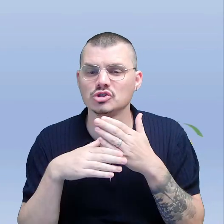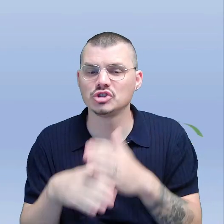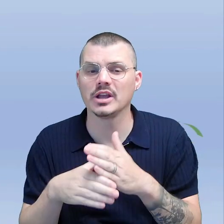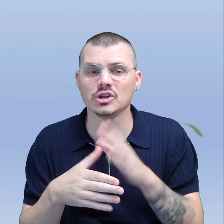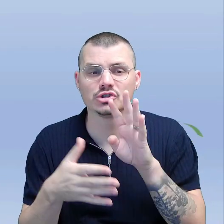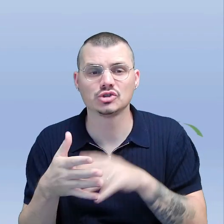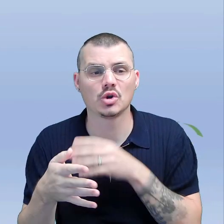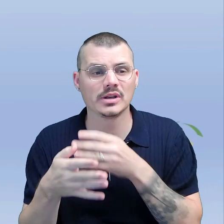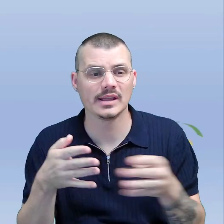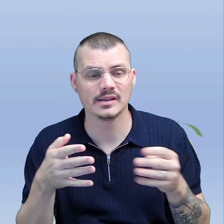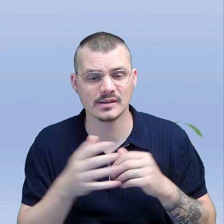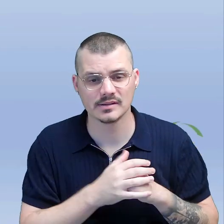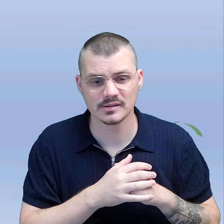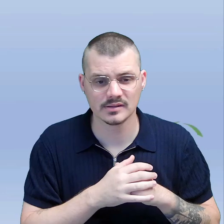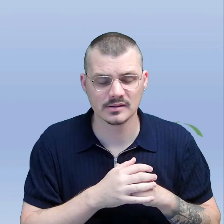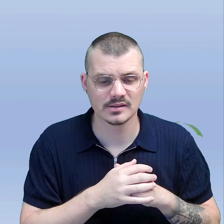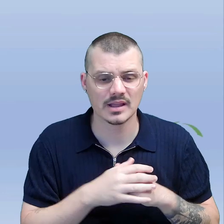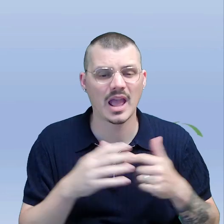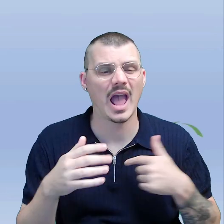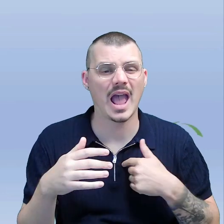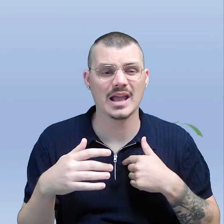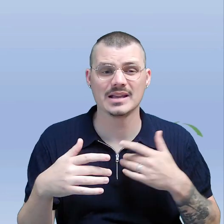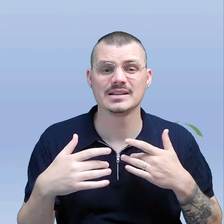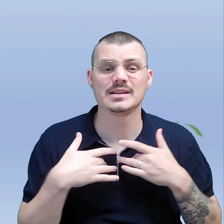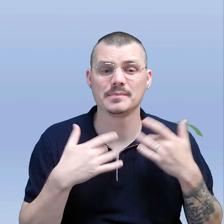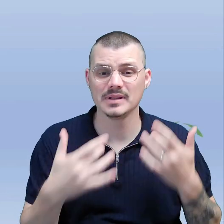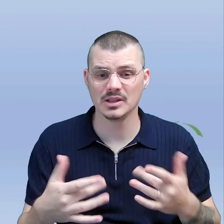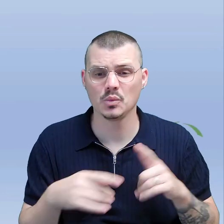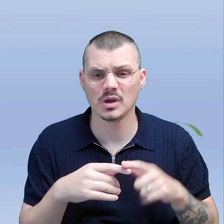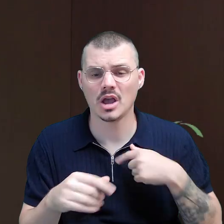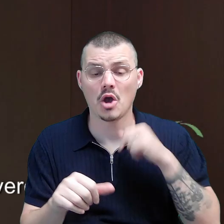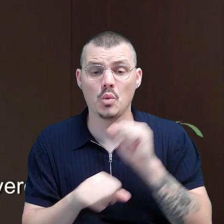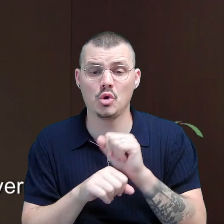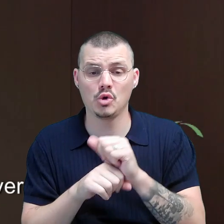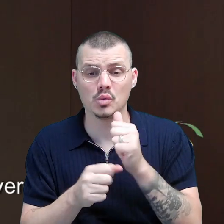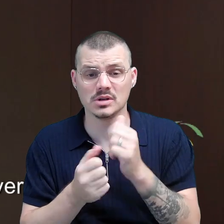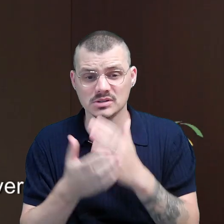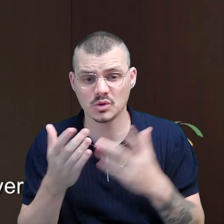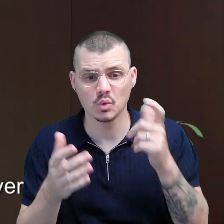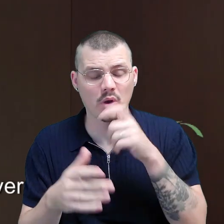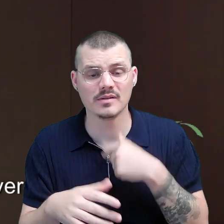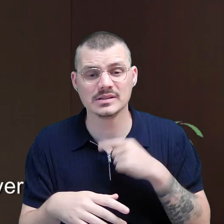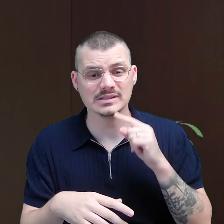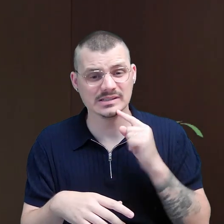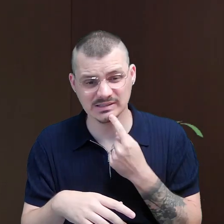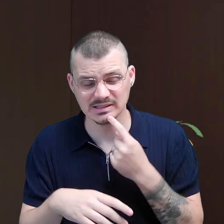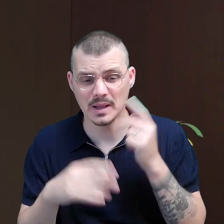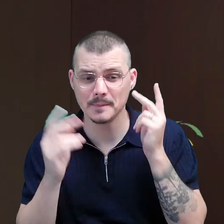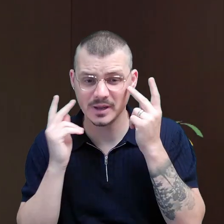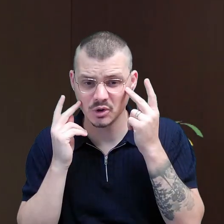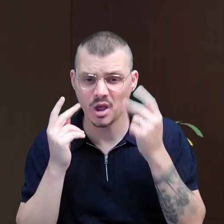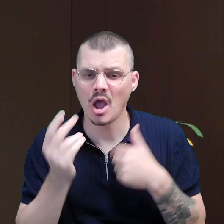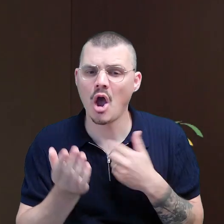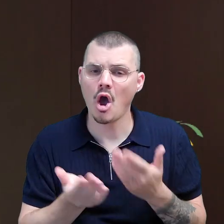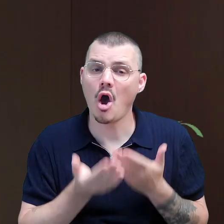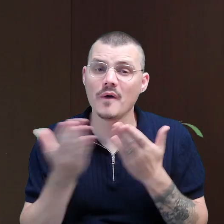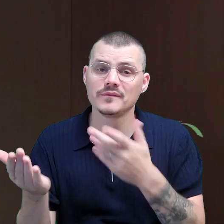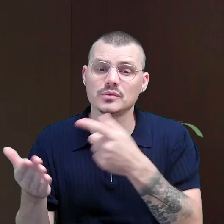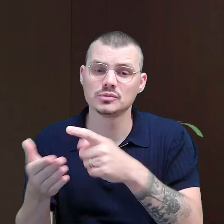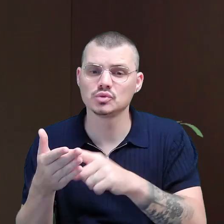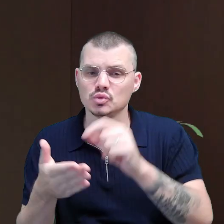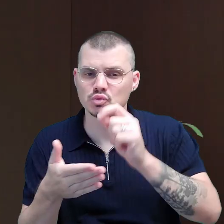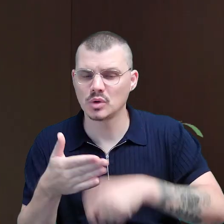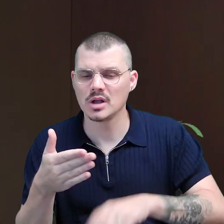open or shared charting. I typically, when I work with somebody who has severe paranoia, I offer